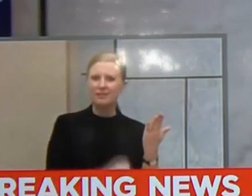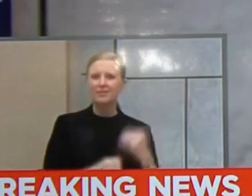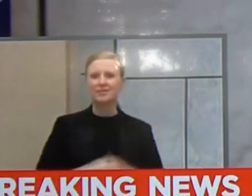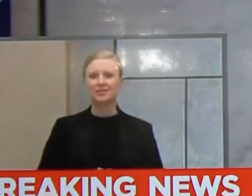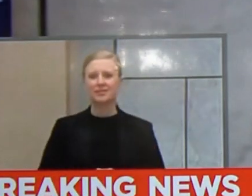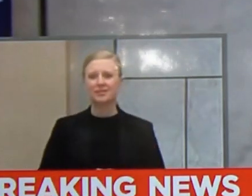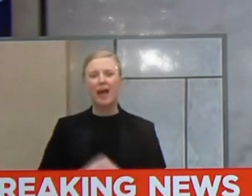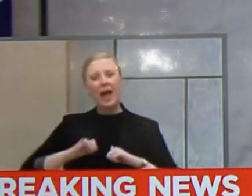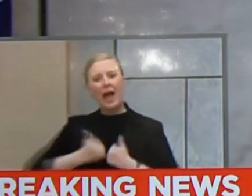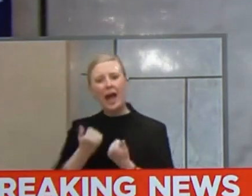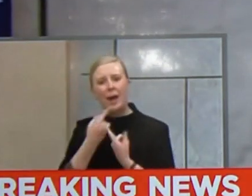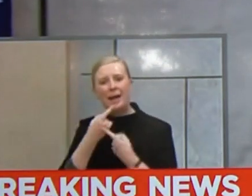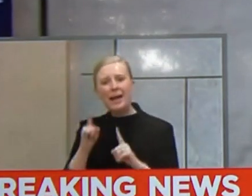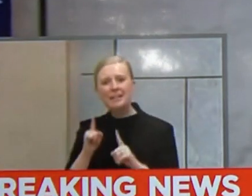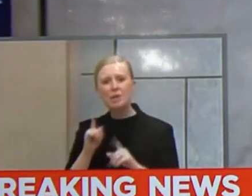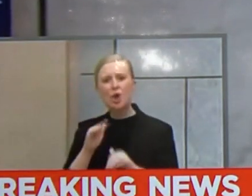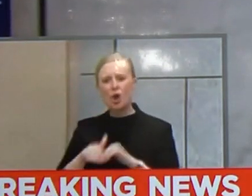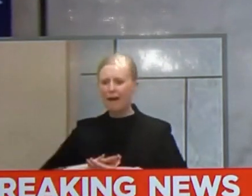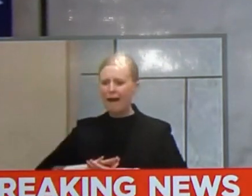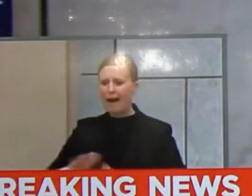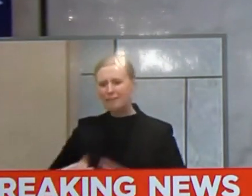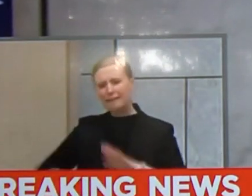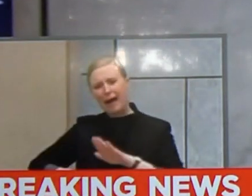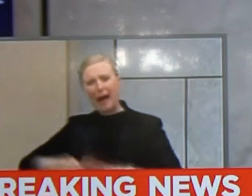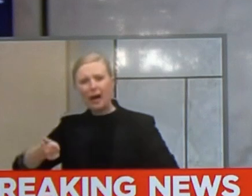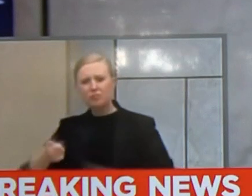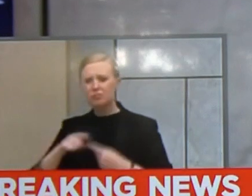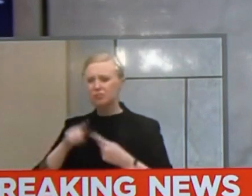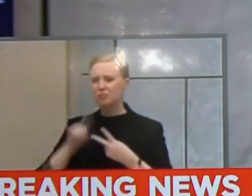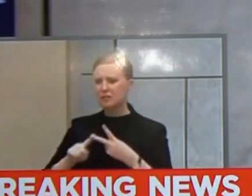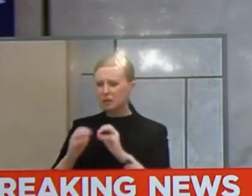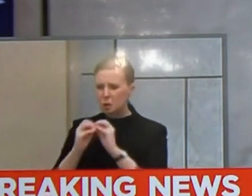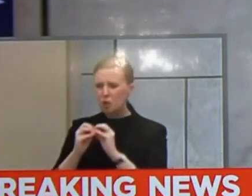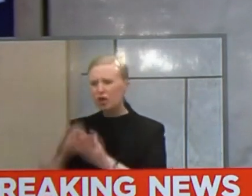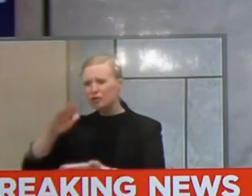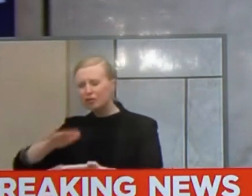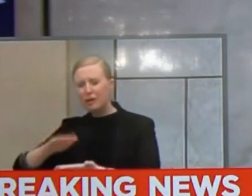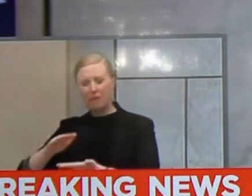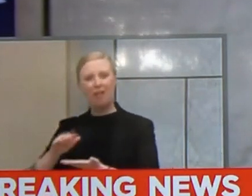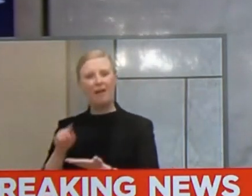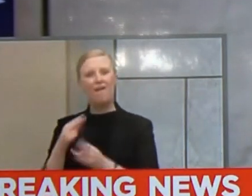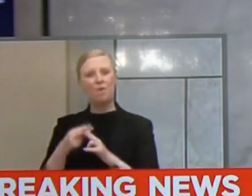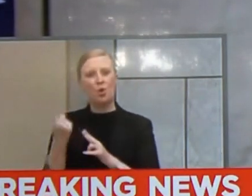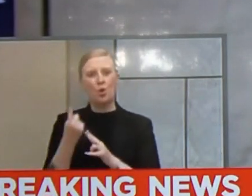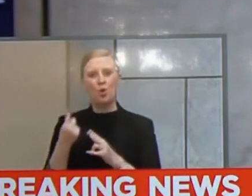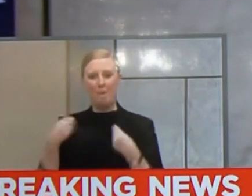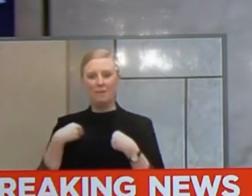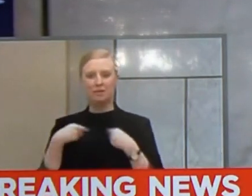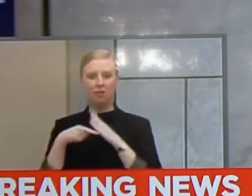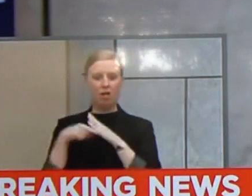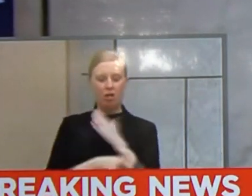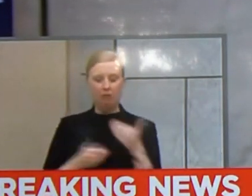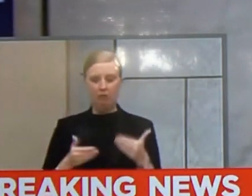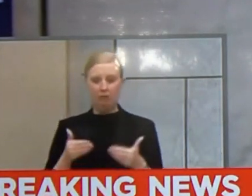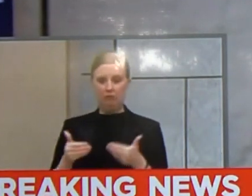to address particularly the small and medium-sized tenancies. The larger retailers and the big landlords, they'll sort it out.